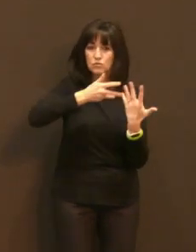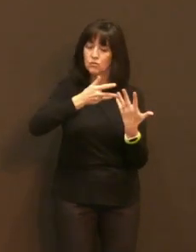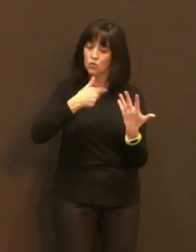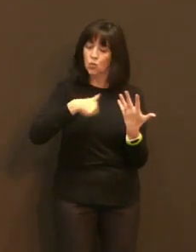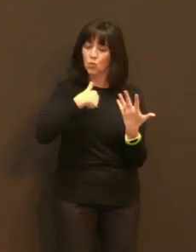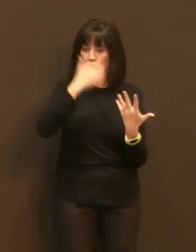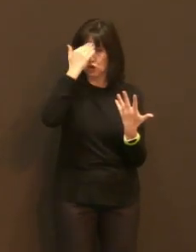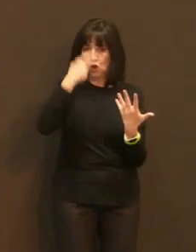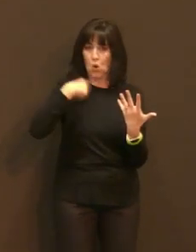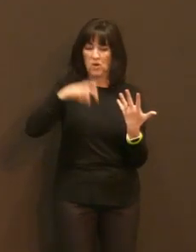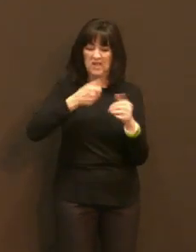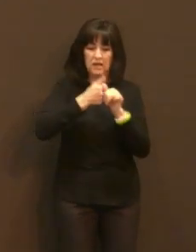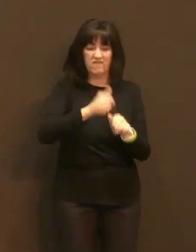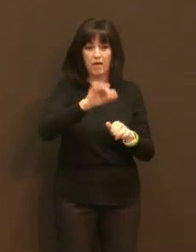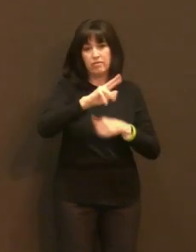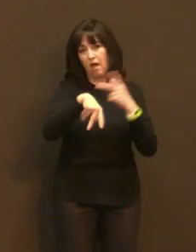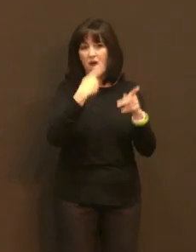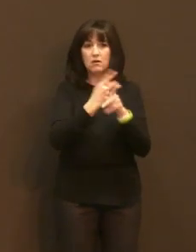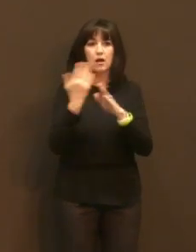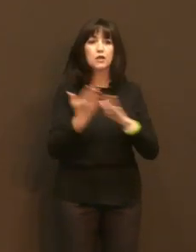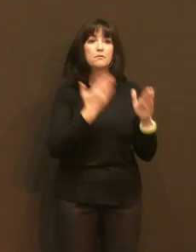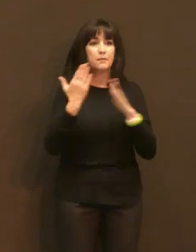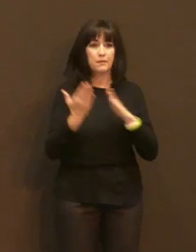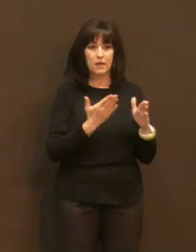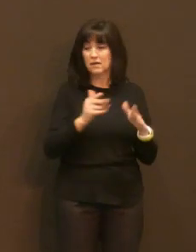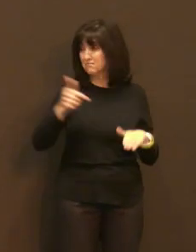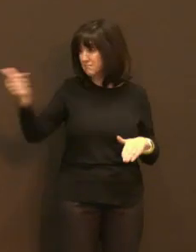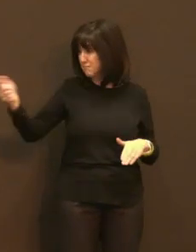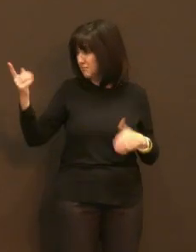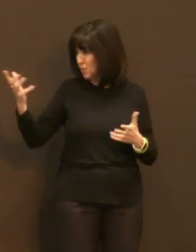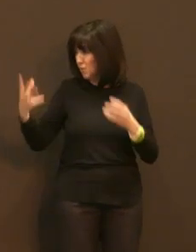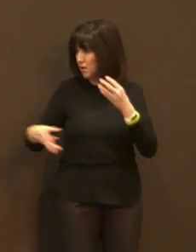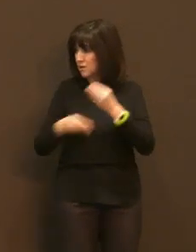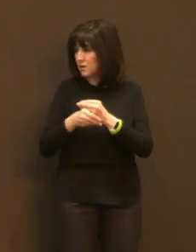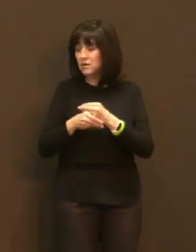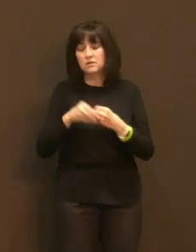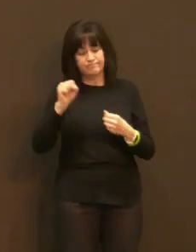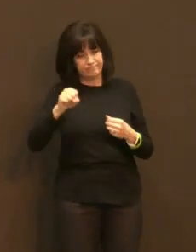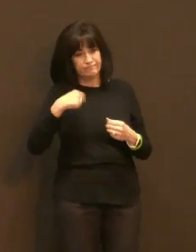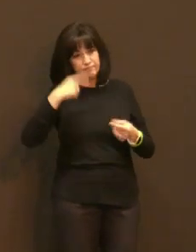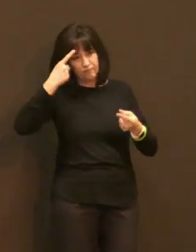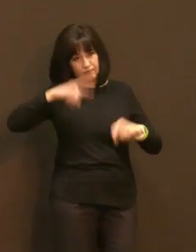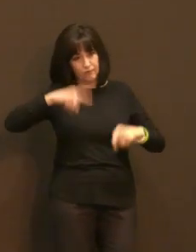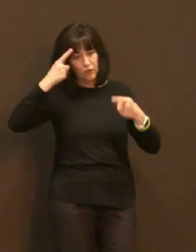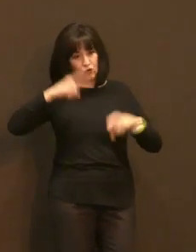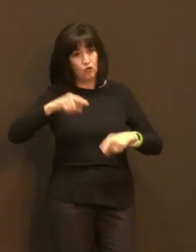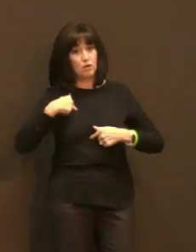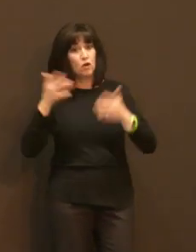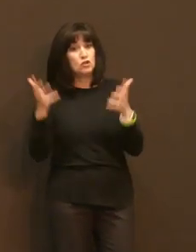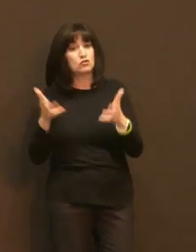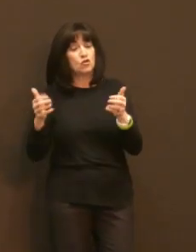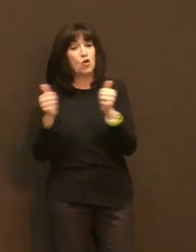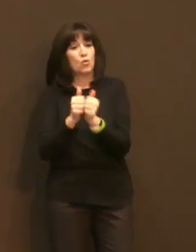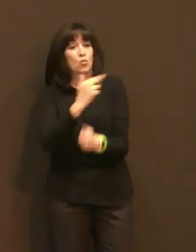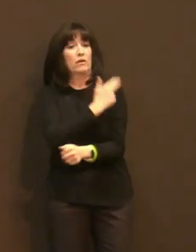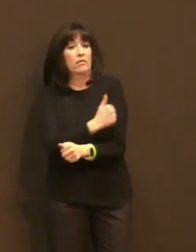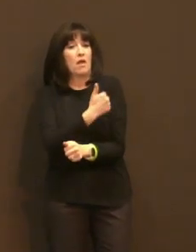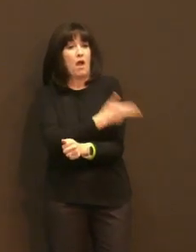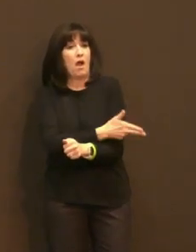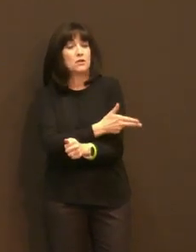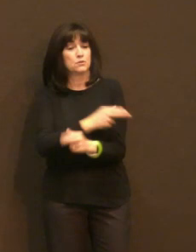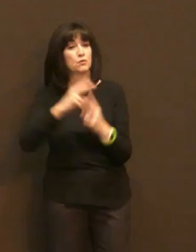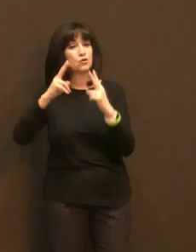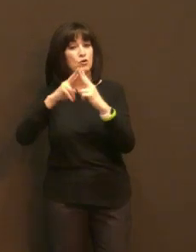to that? Or? Yeah, I mean, I completely agree. Even when we speak with our hospital partners who all have developed the capacity to do